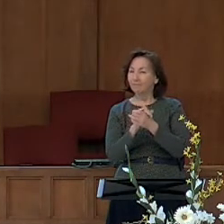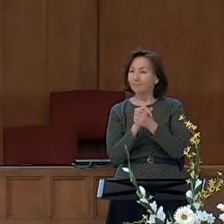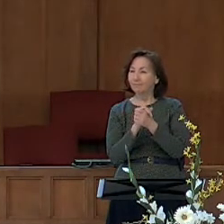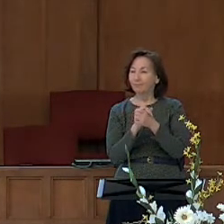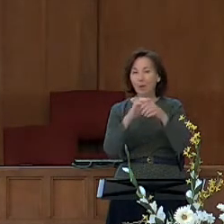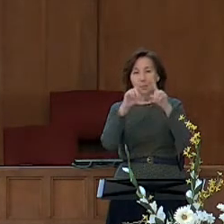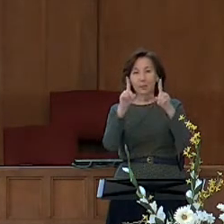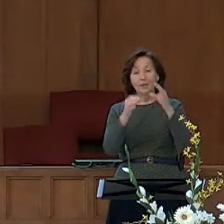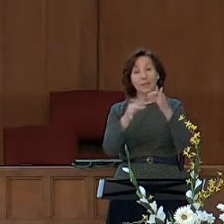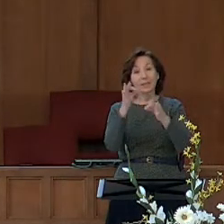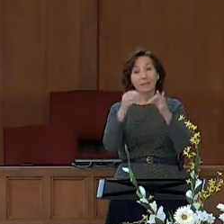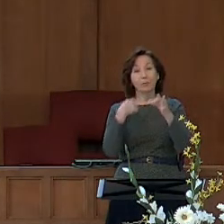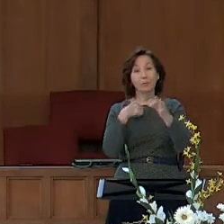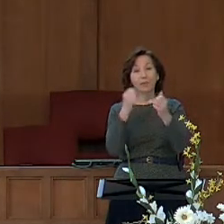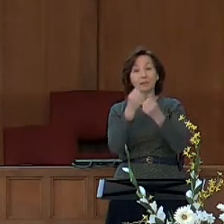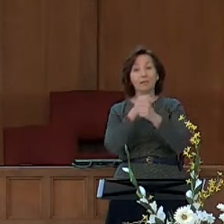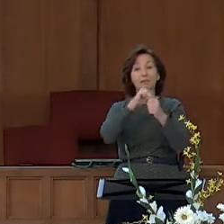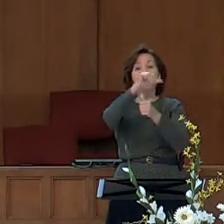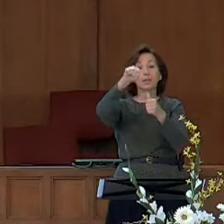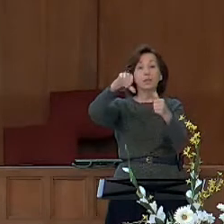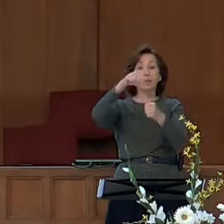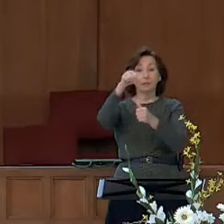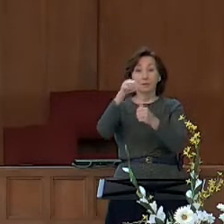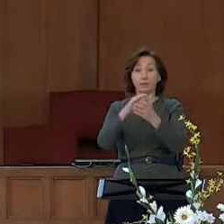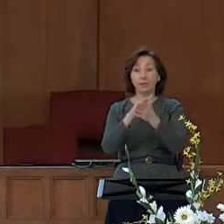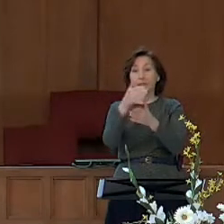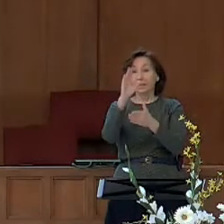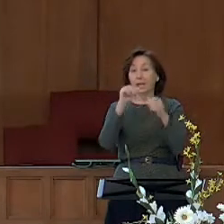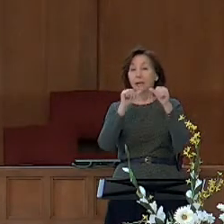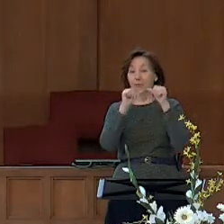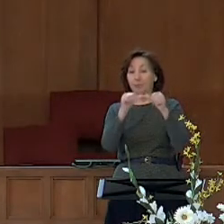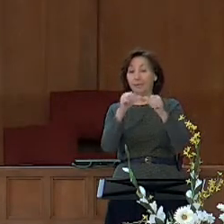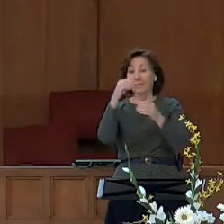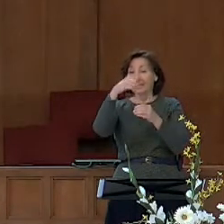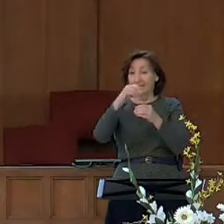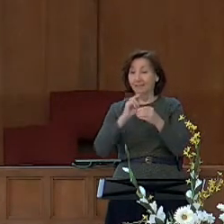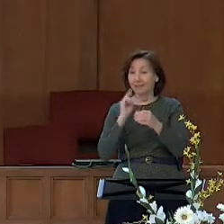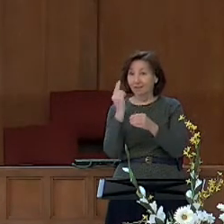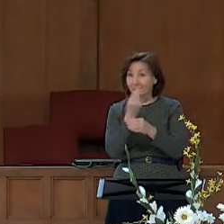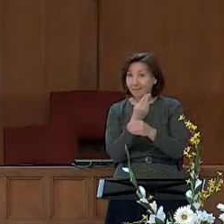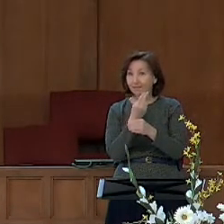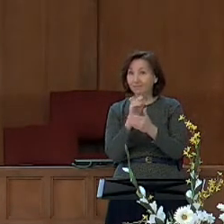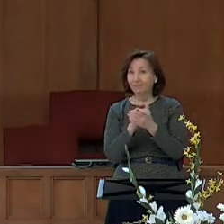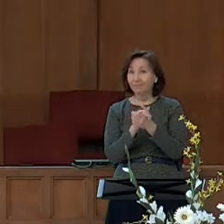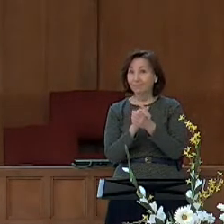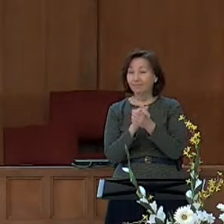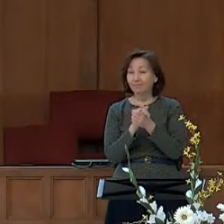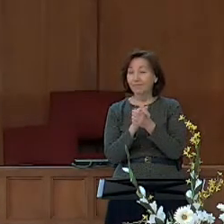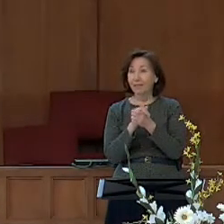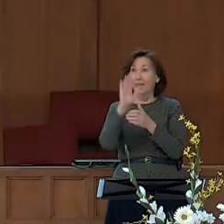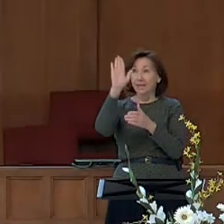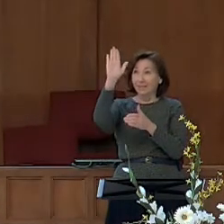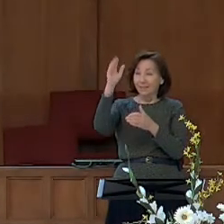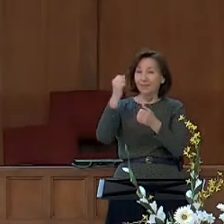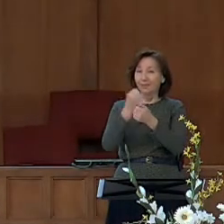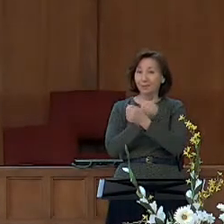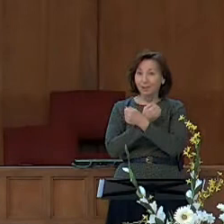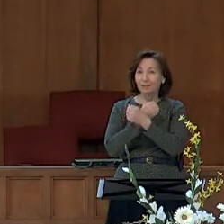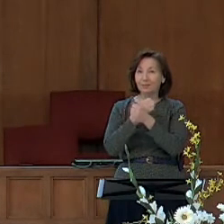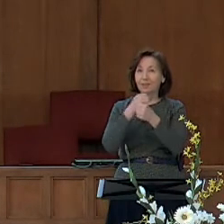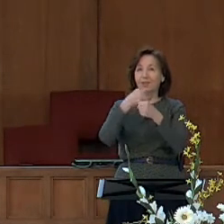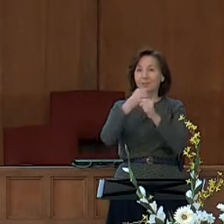But if we love each other, God remains in us, and his love made